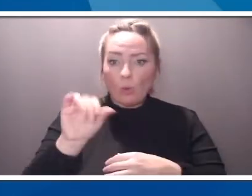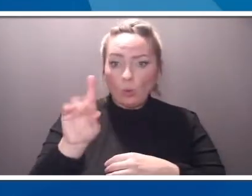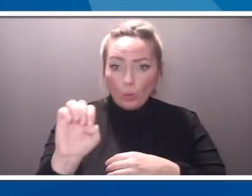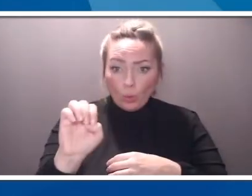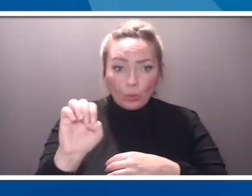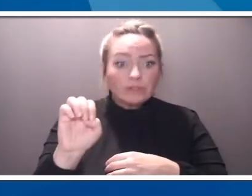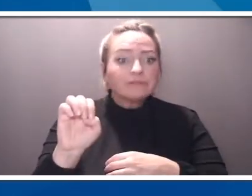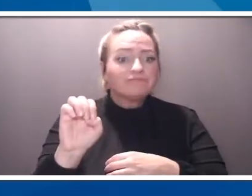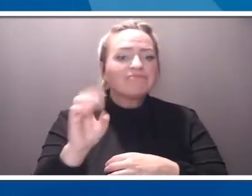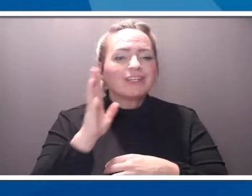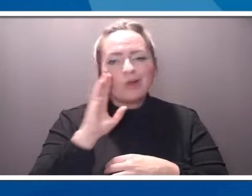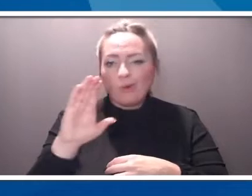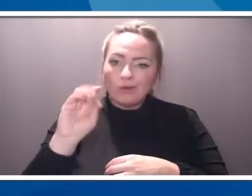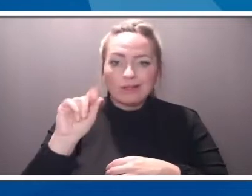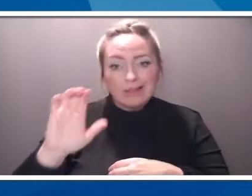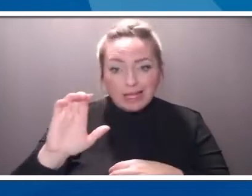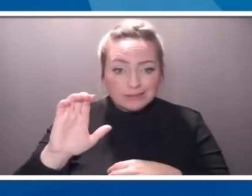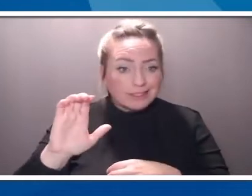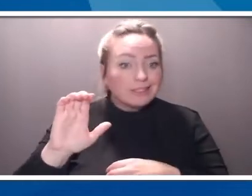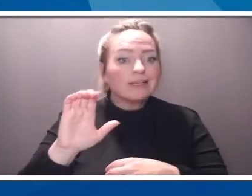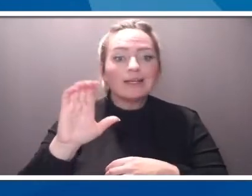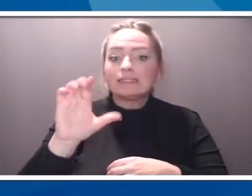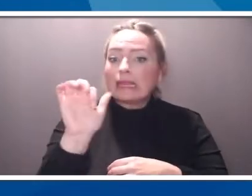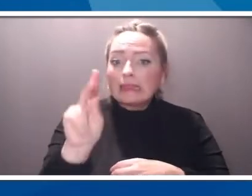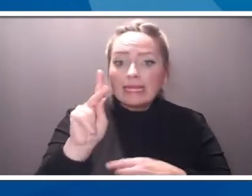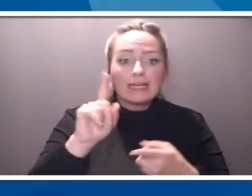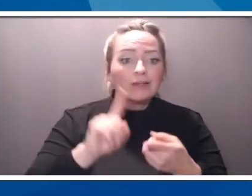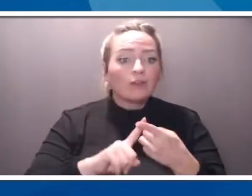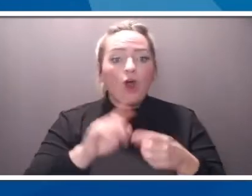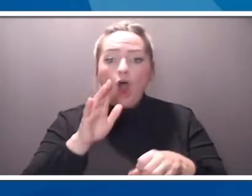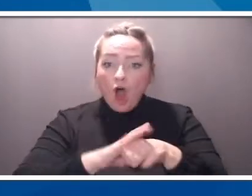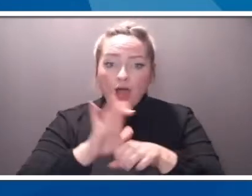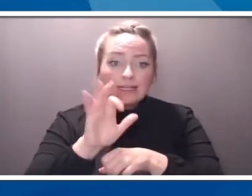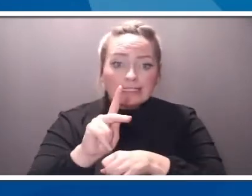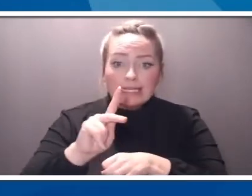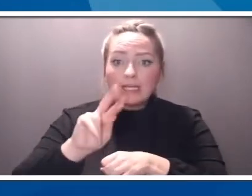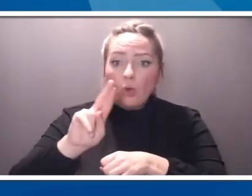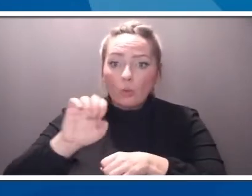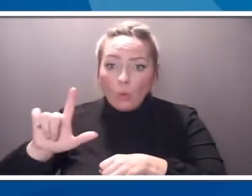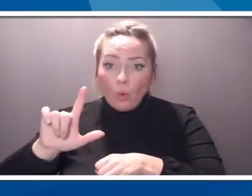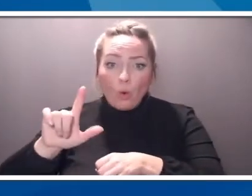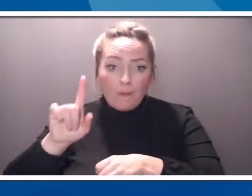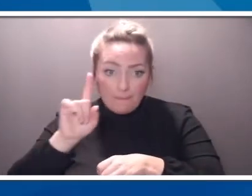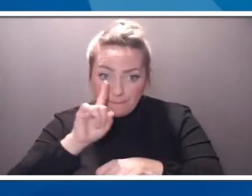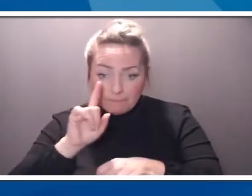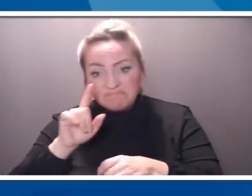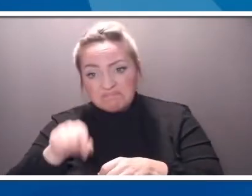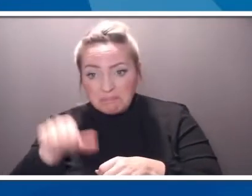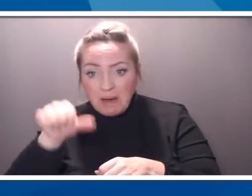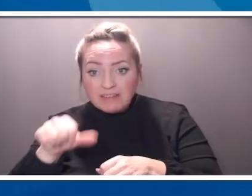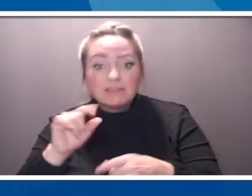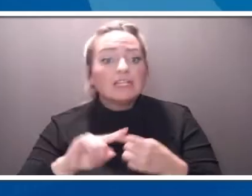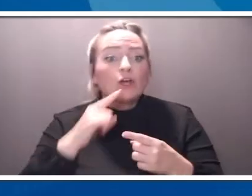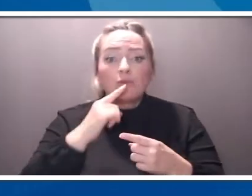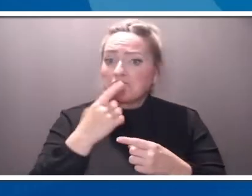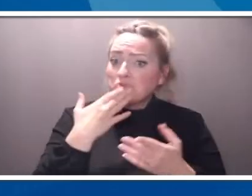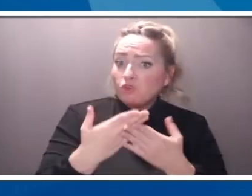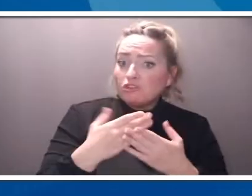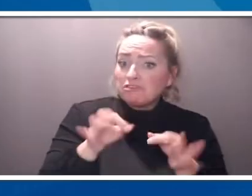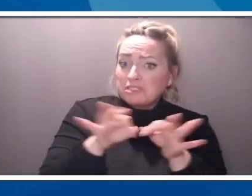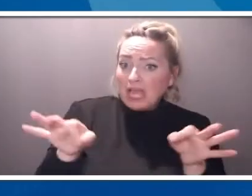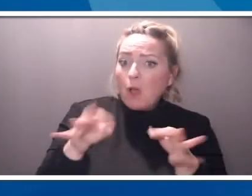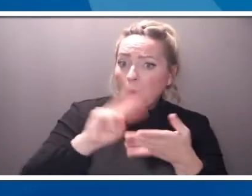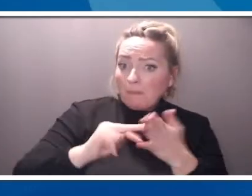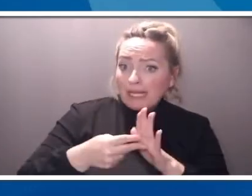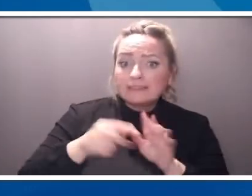I've got an example here, some code. I've got the classic. It's a link with an on-click roll button, so I'm actually being really good to